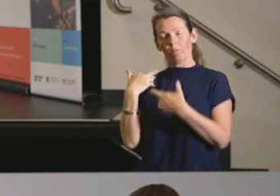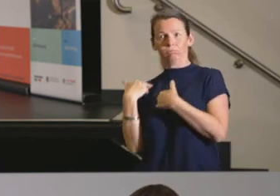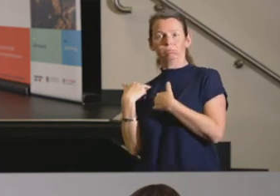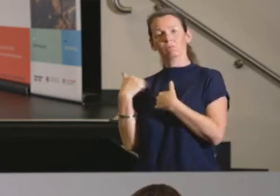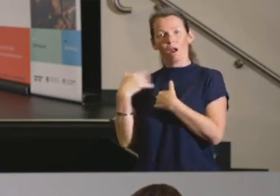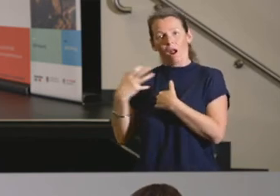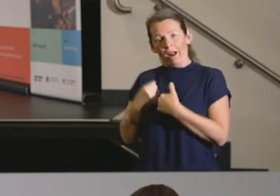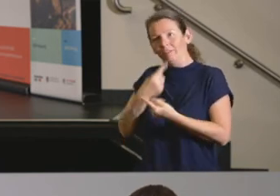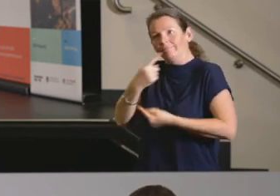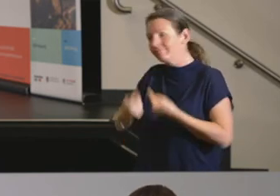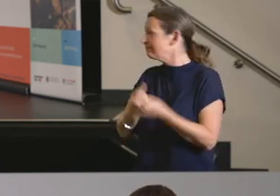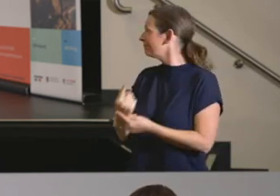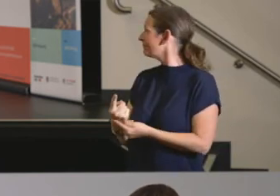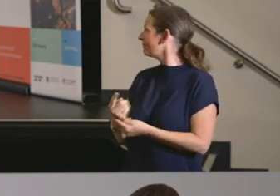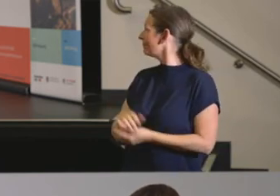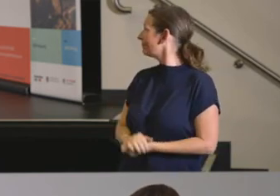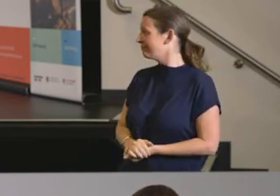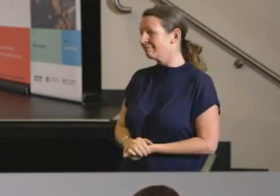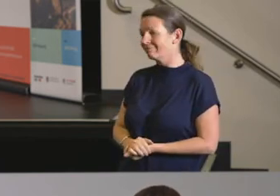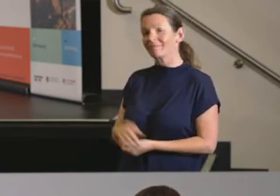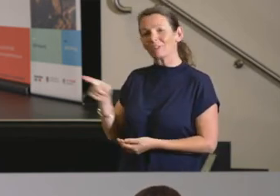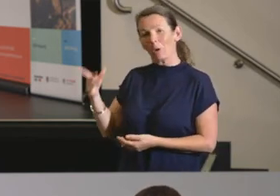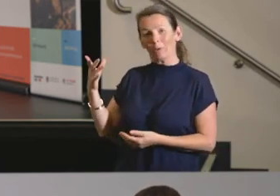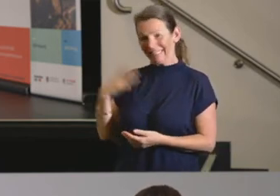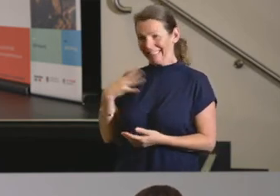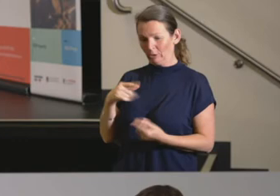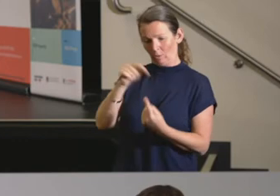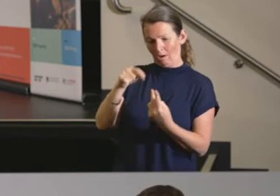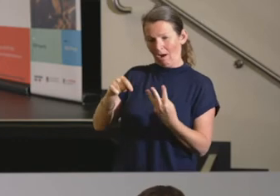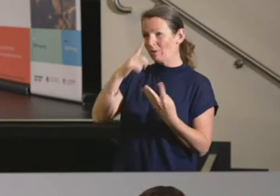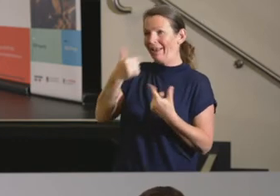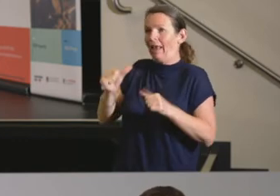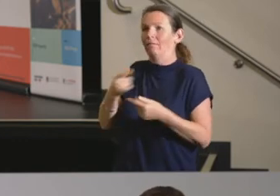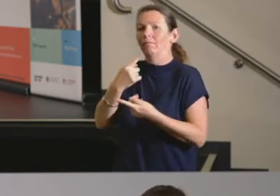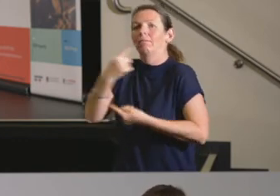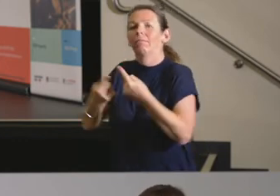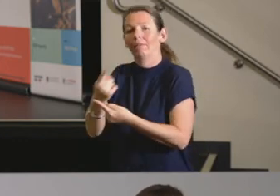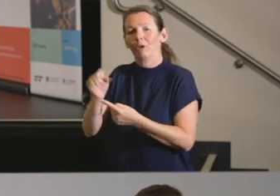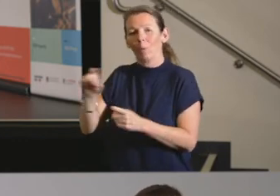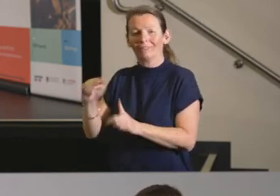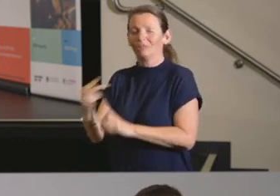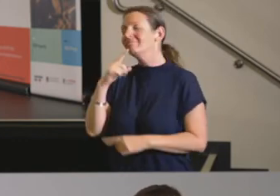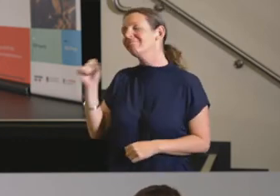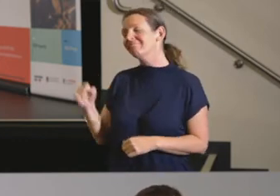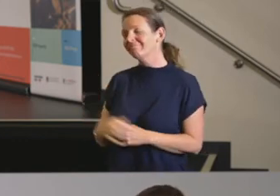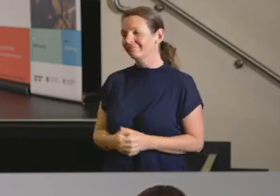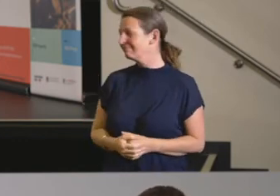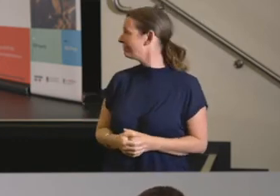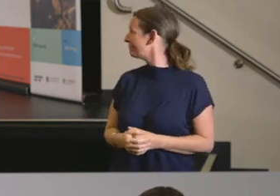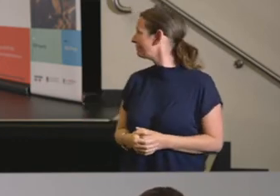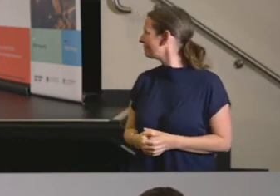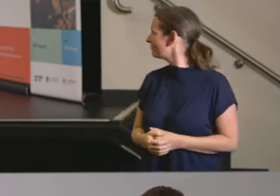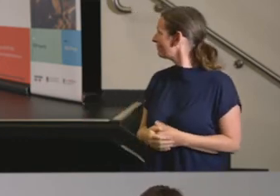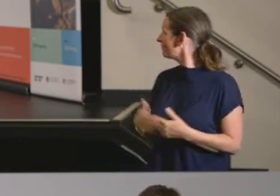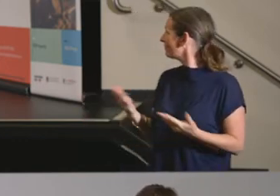to exercise that voice in different contexts. Joseph, you looked like you were